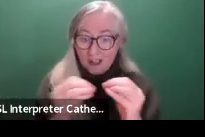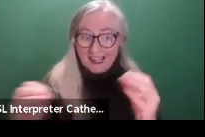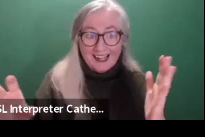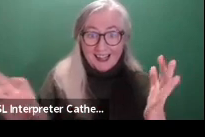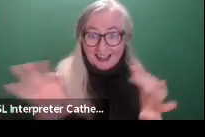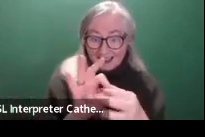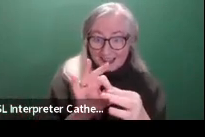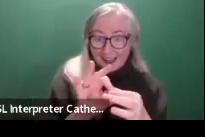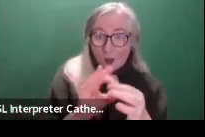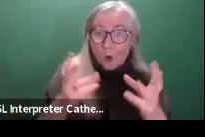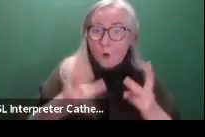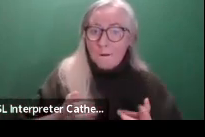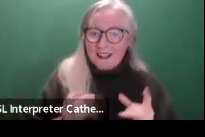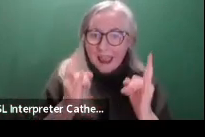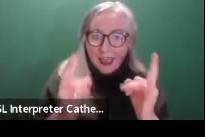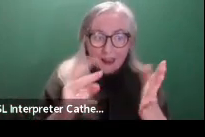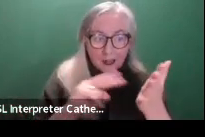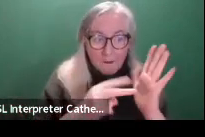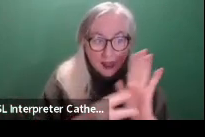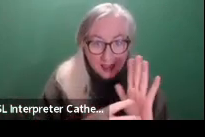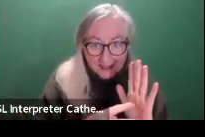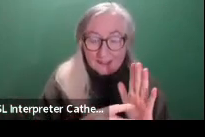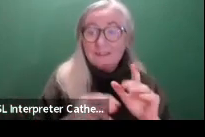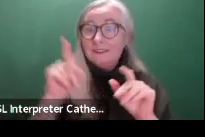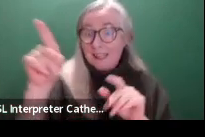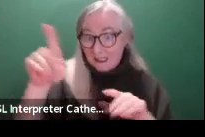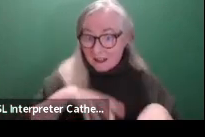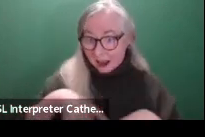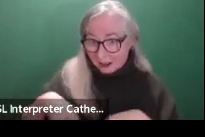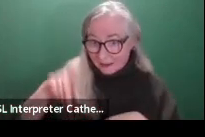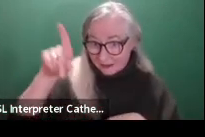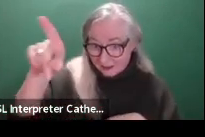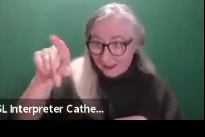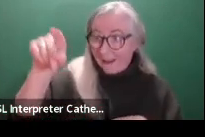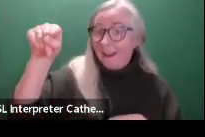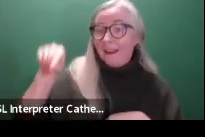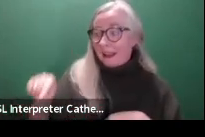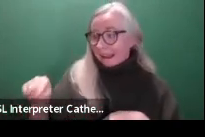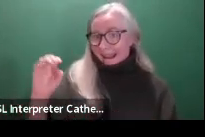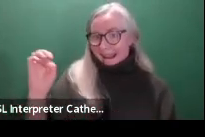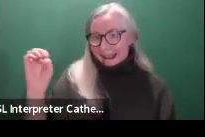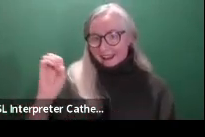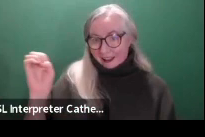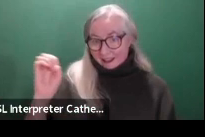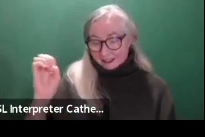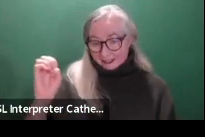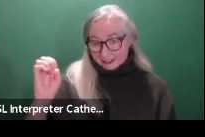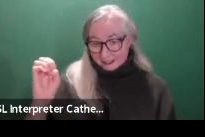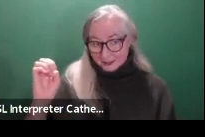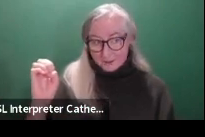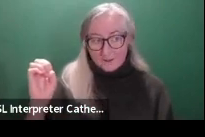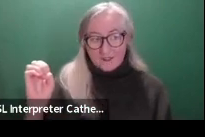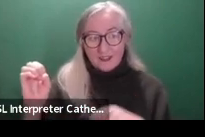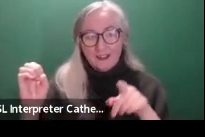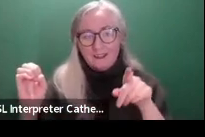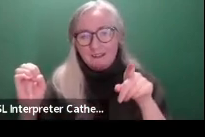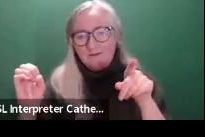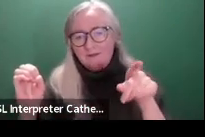Health Plan. Similarly, in England, again, this came this was in relation to